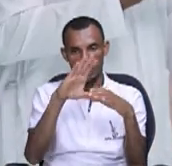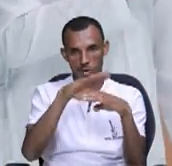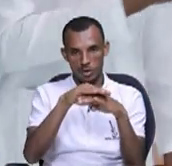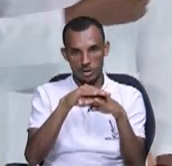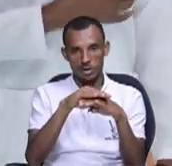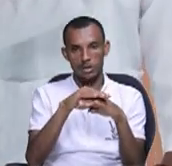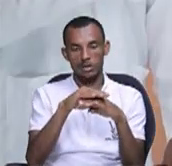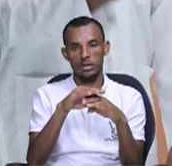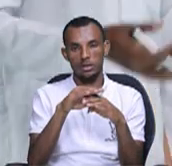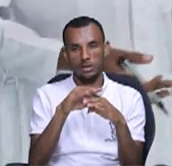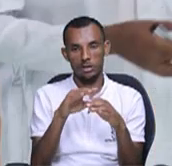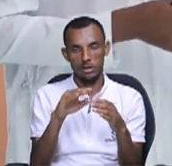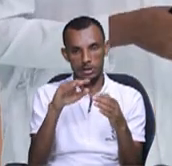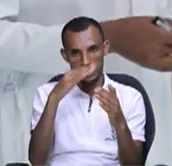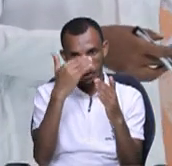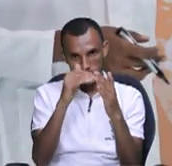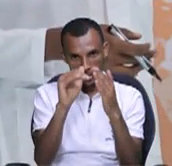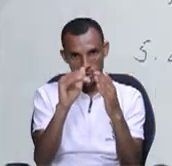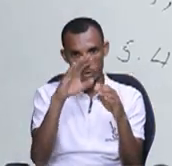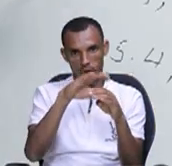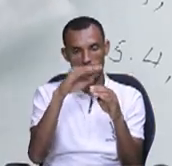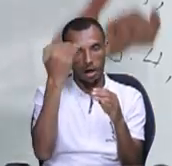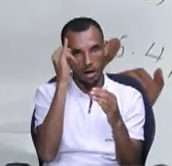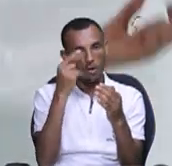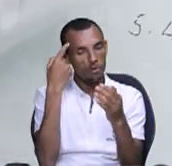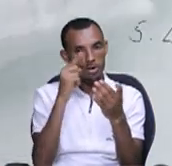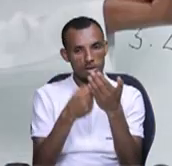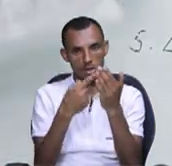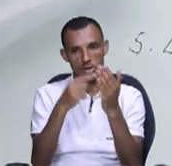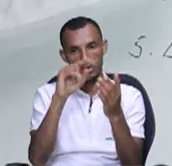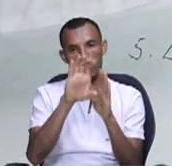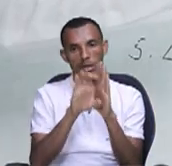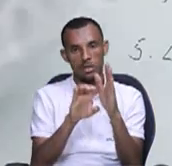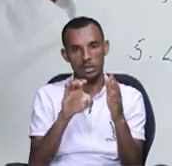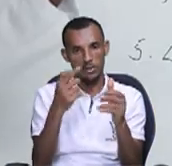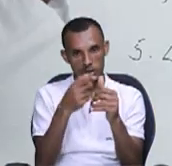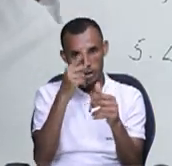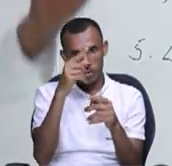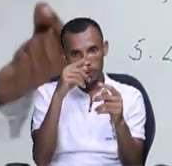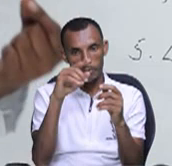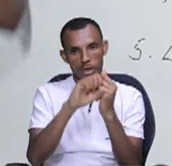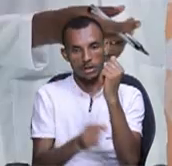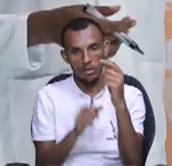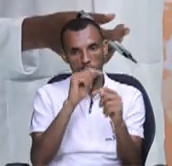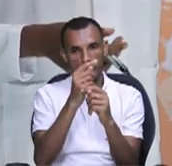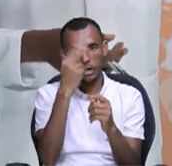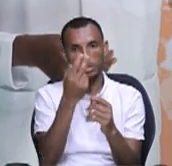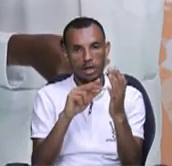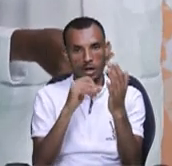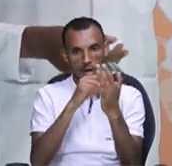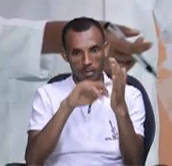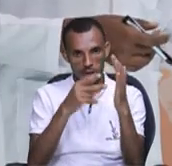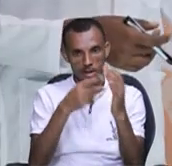some introductory idea for these contents. The first one, basic trigonometric function mean the